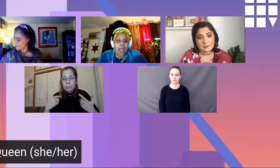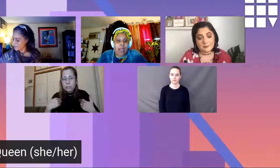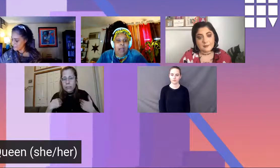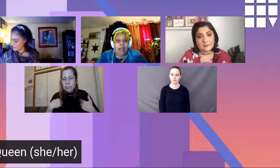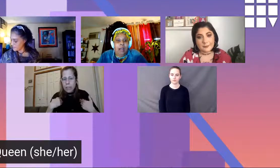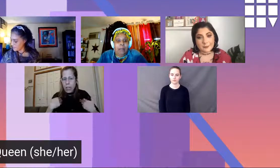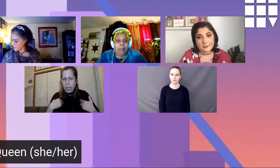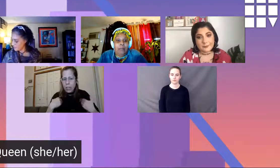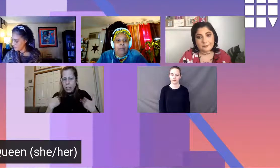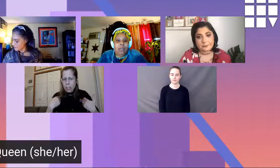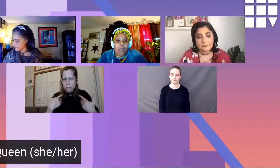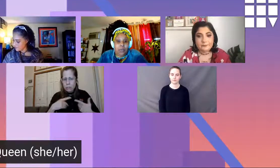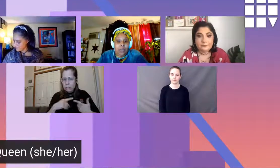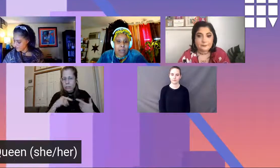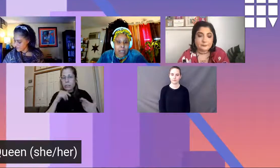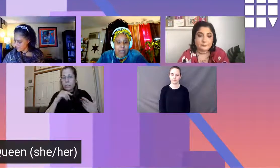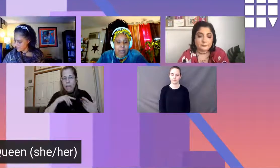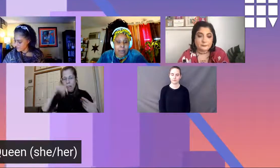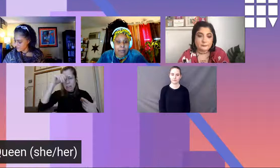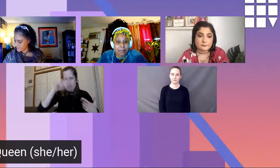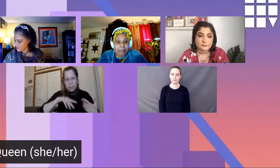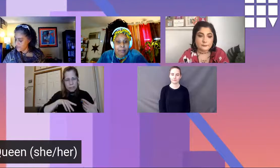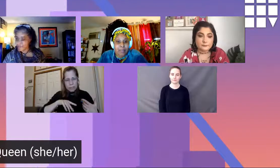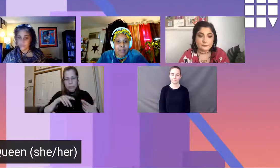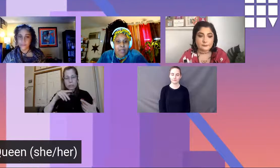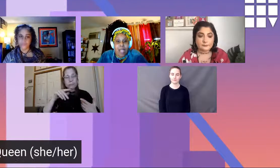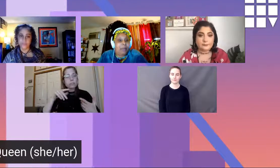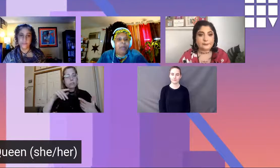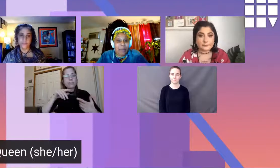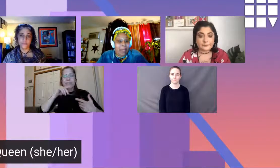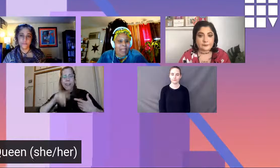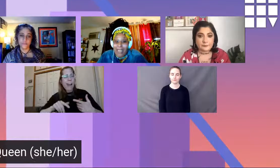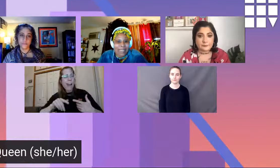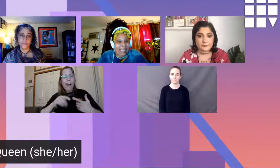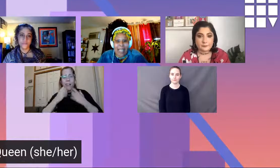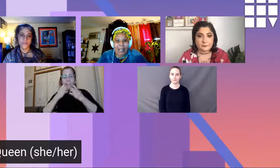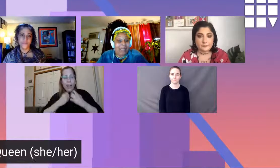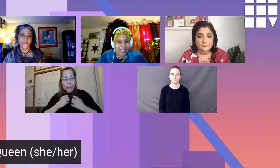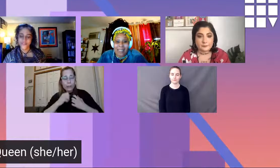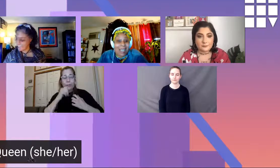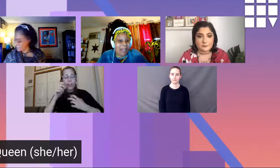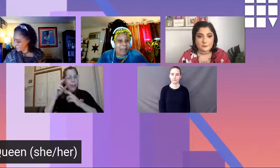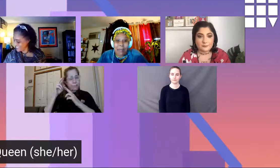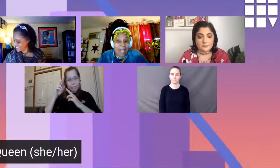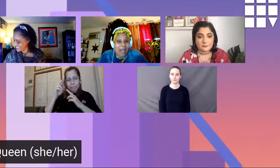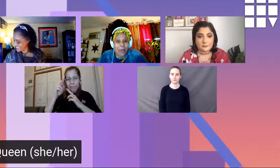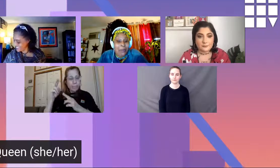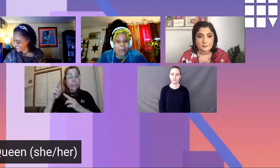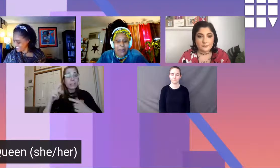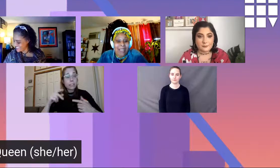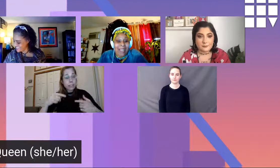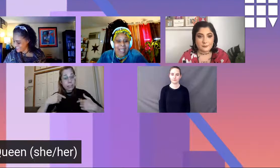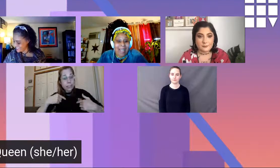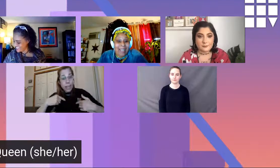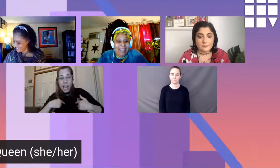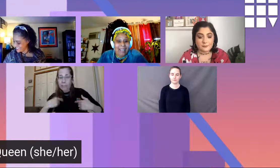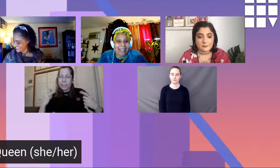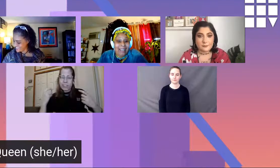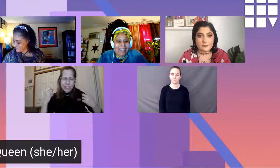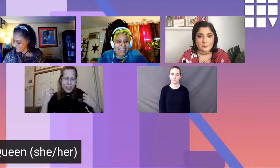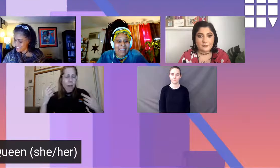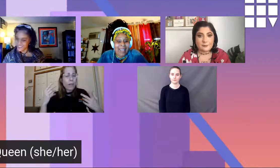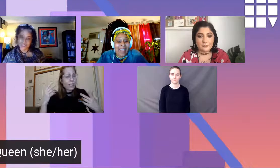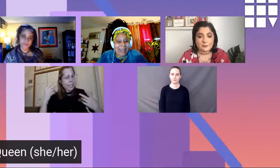undervalued and disrespected. I am so many things. I am Sun. I am a Black queer woman,